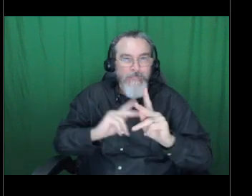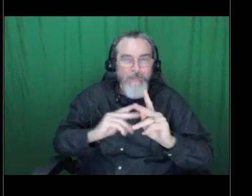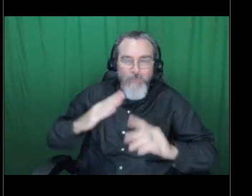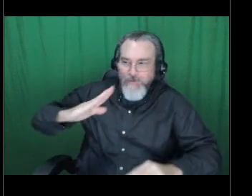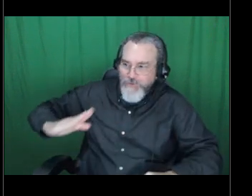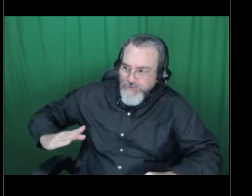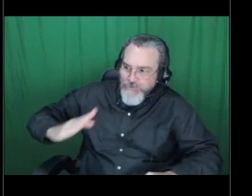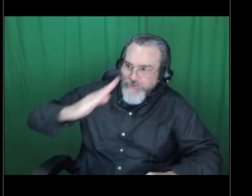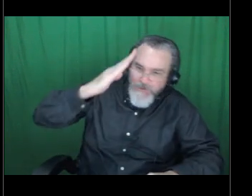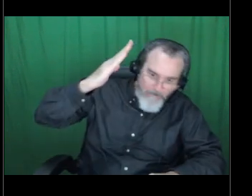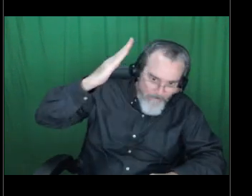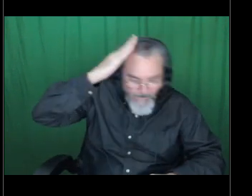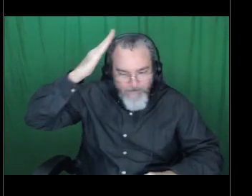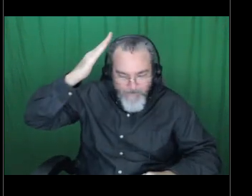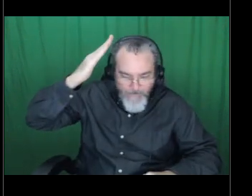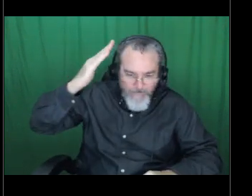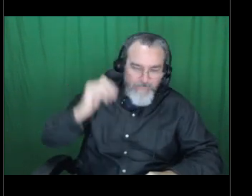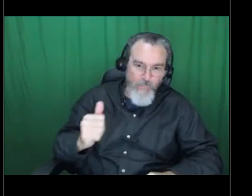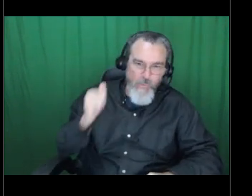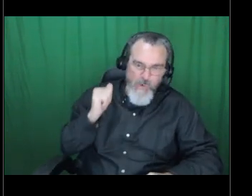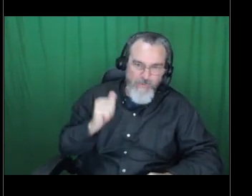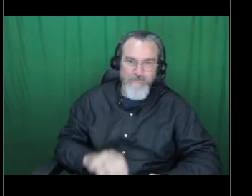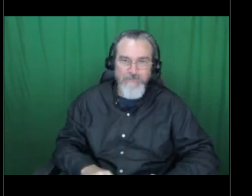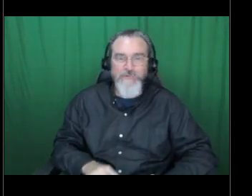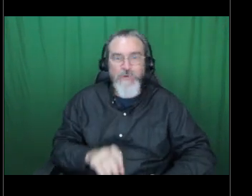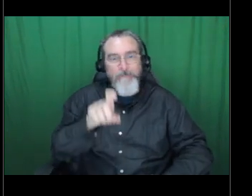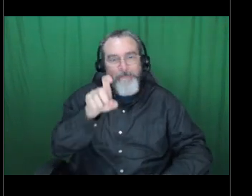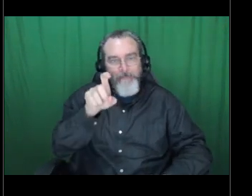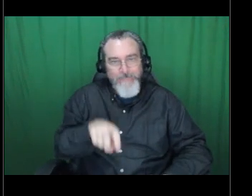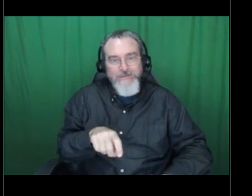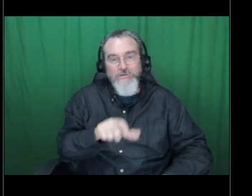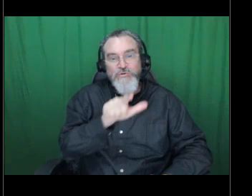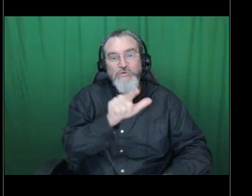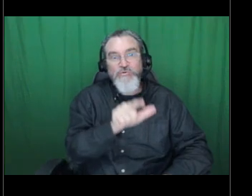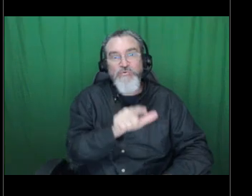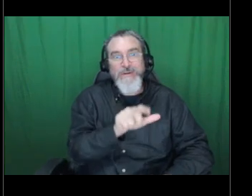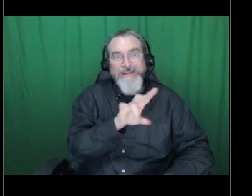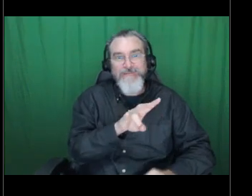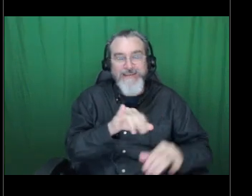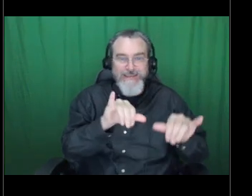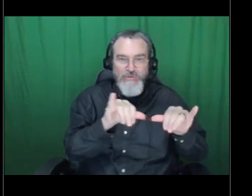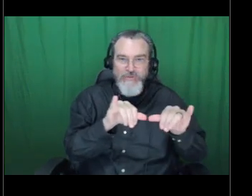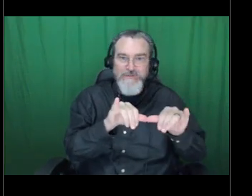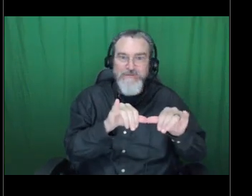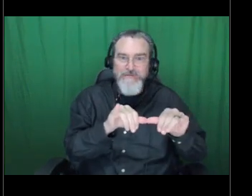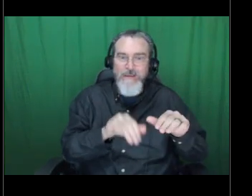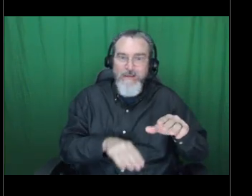at or below 27 inches above the finished floor.